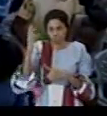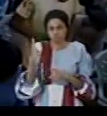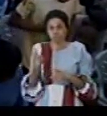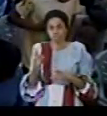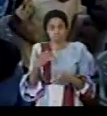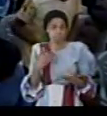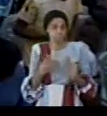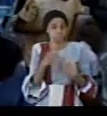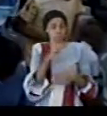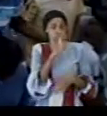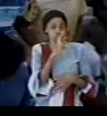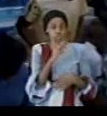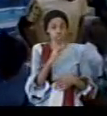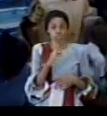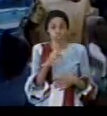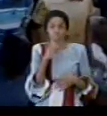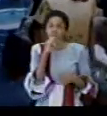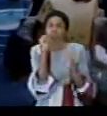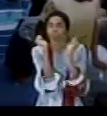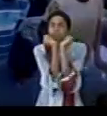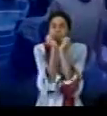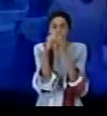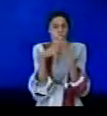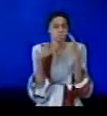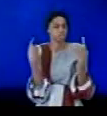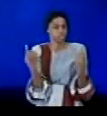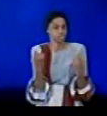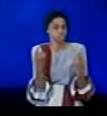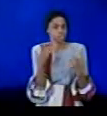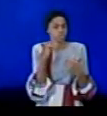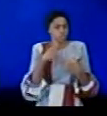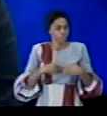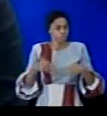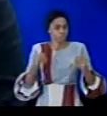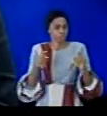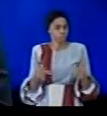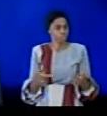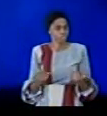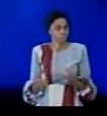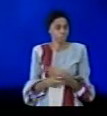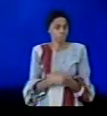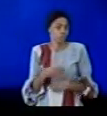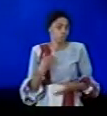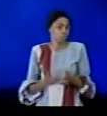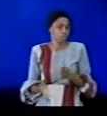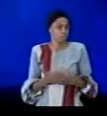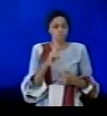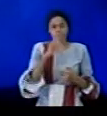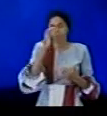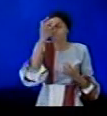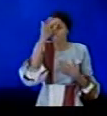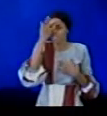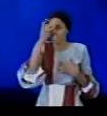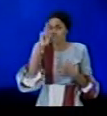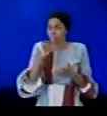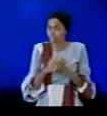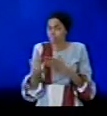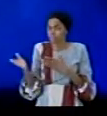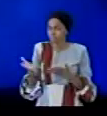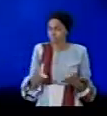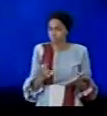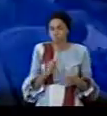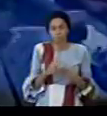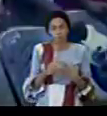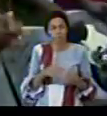Jesus? You still have the chance to do that today. Or what are the sicknesses you brought here? Or what do you want God to deliver you